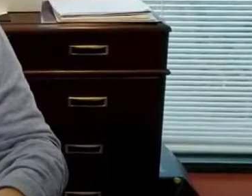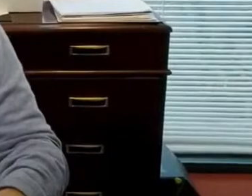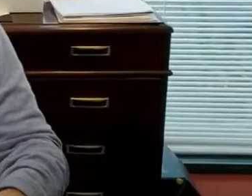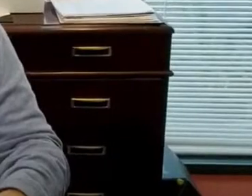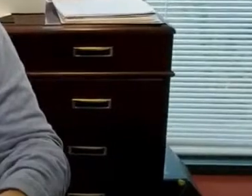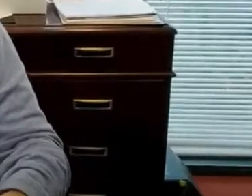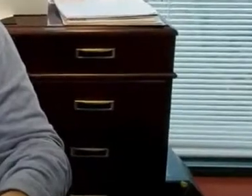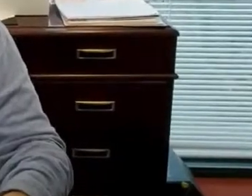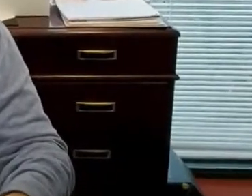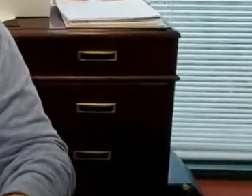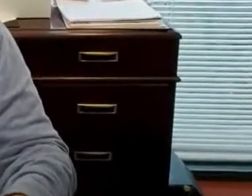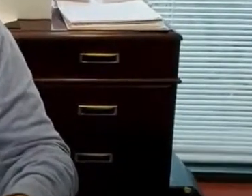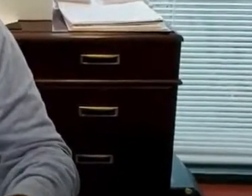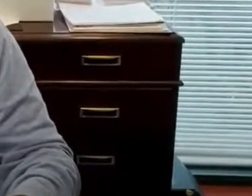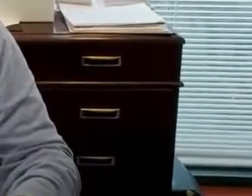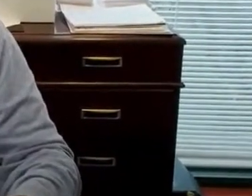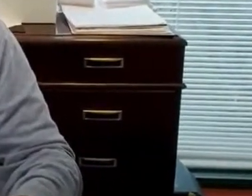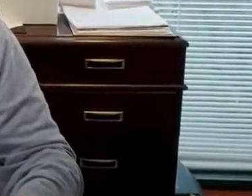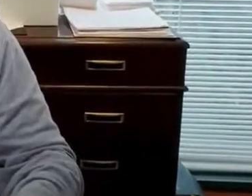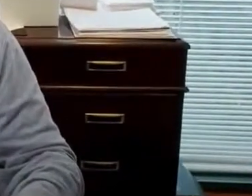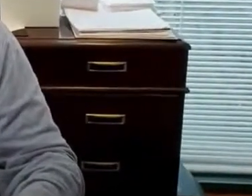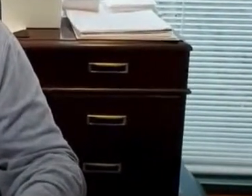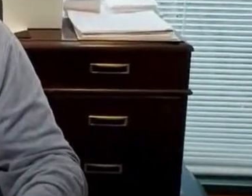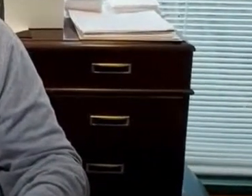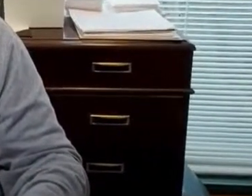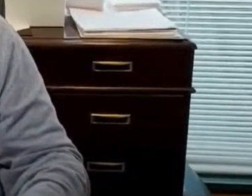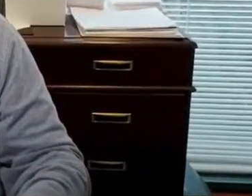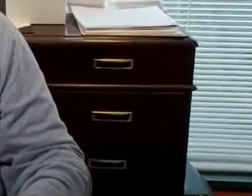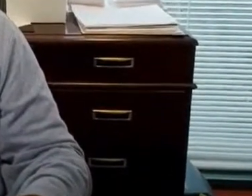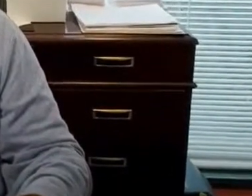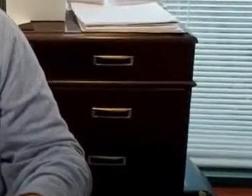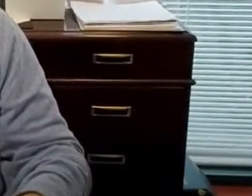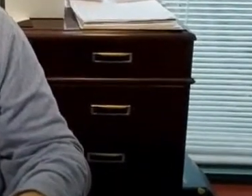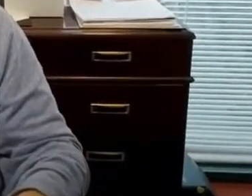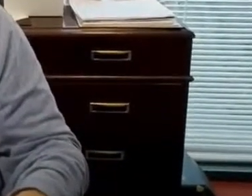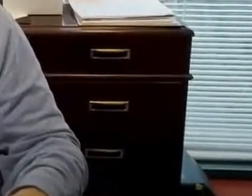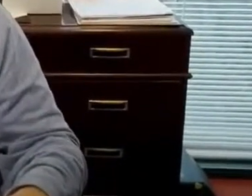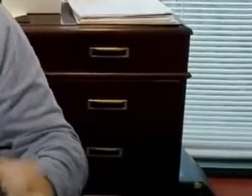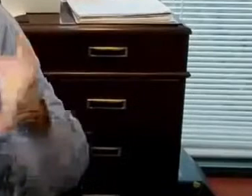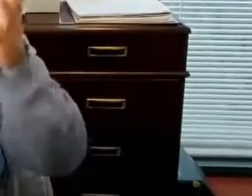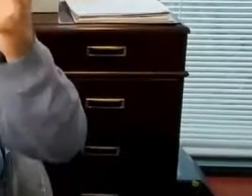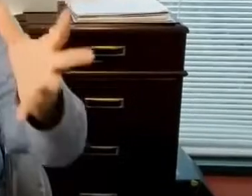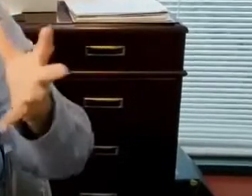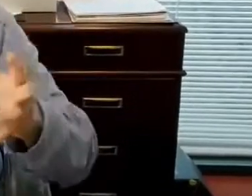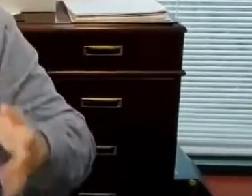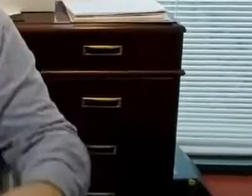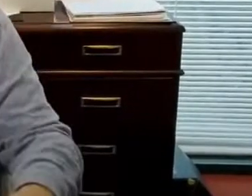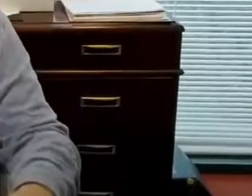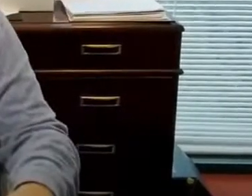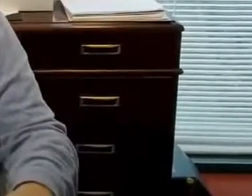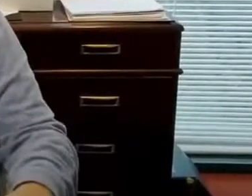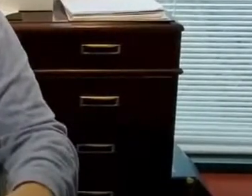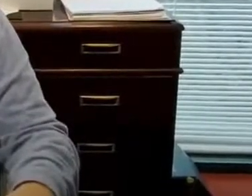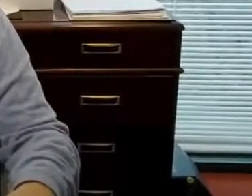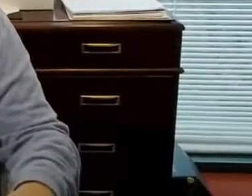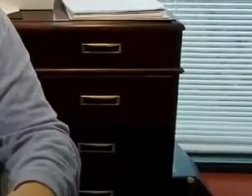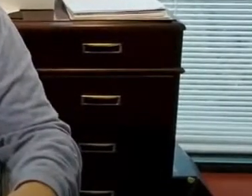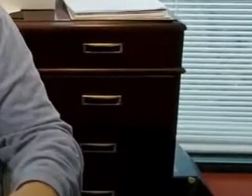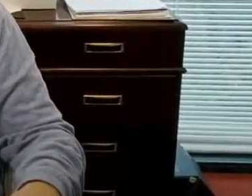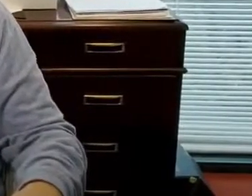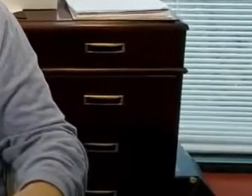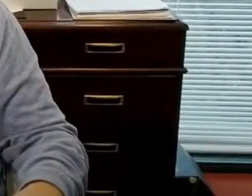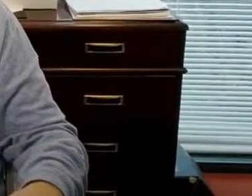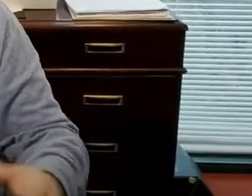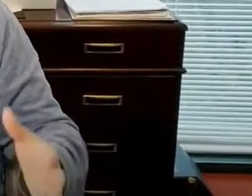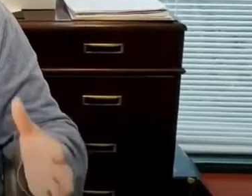Hi, I'm Santiago Marquez. I'm the CEO of the Latin American Association here in Georgia. And I'm proud to talk about the efforts